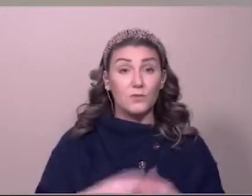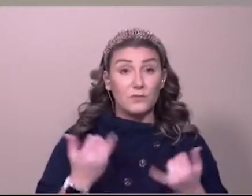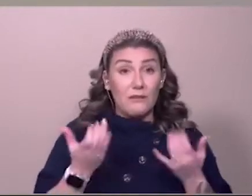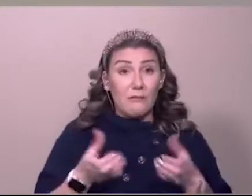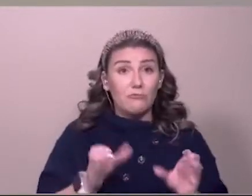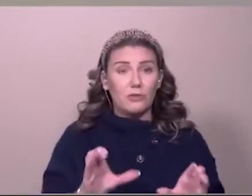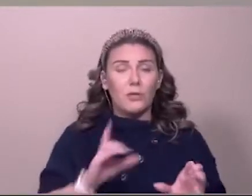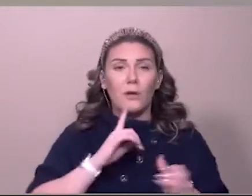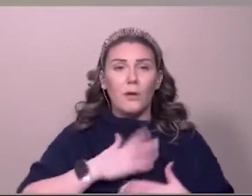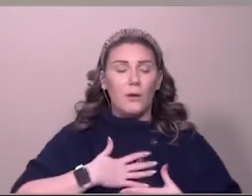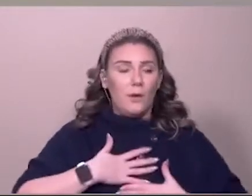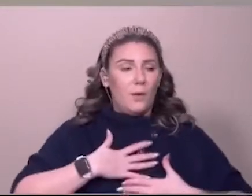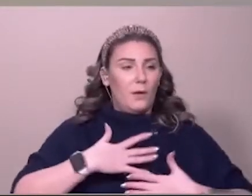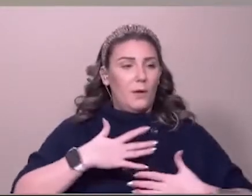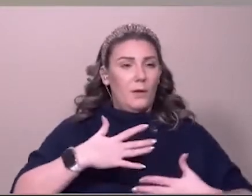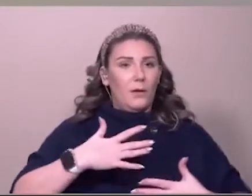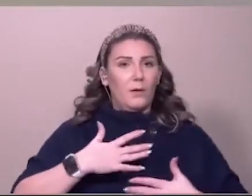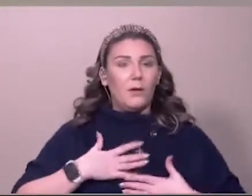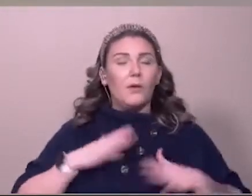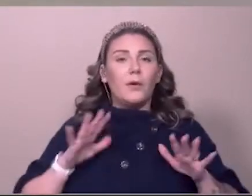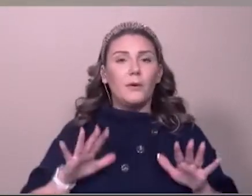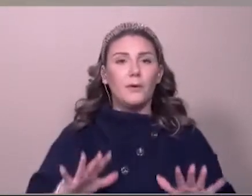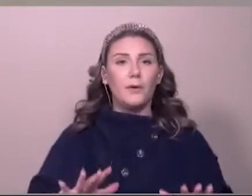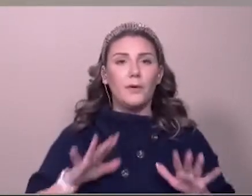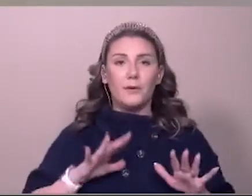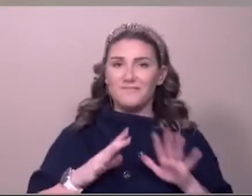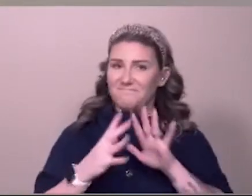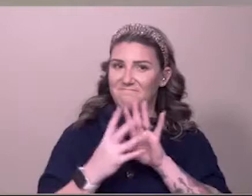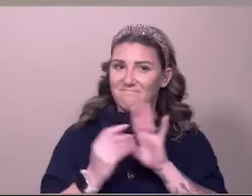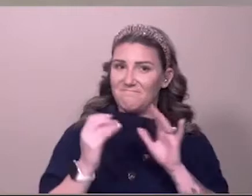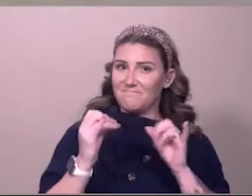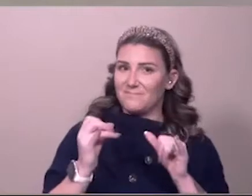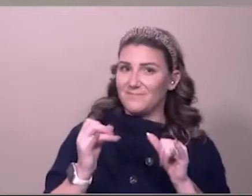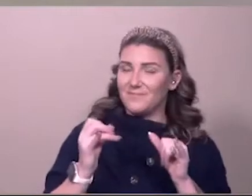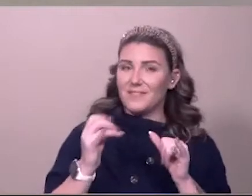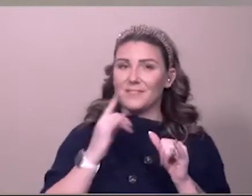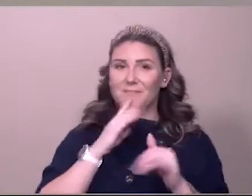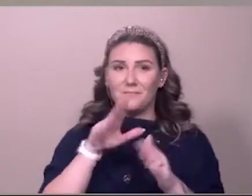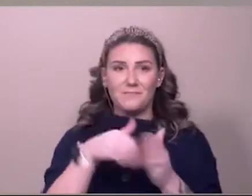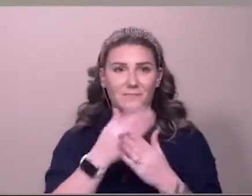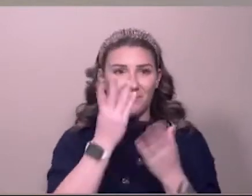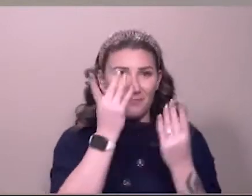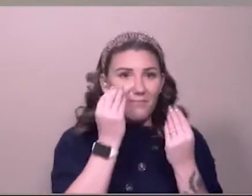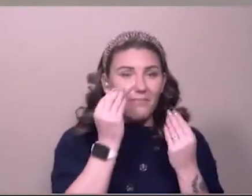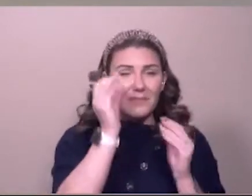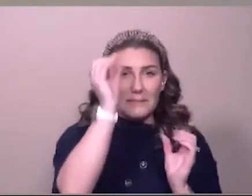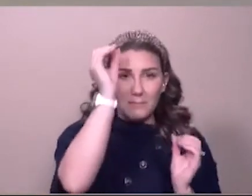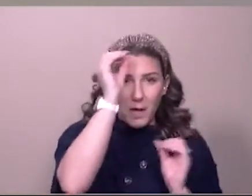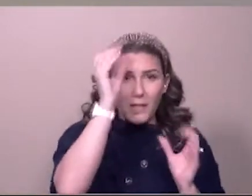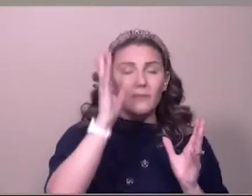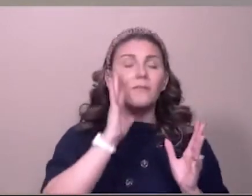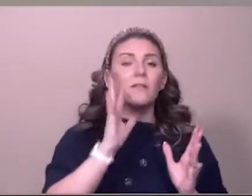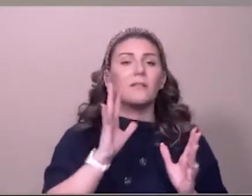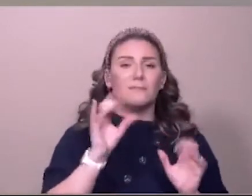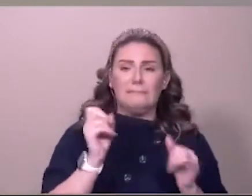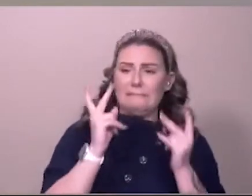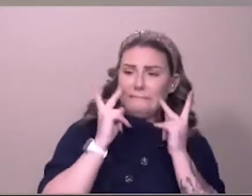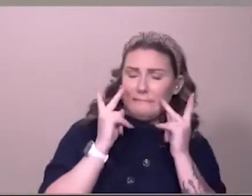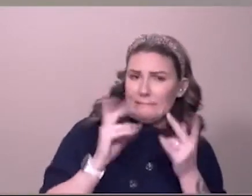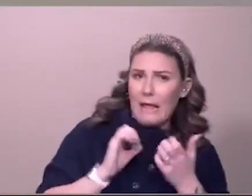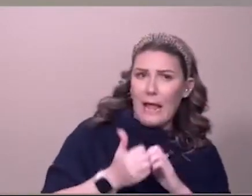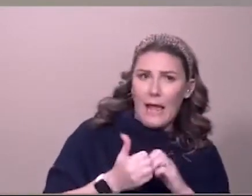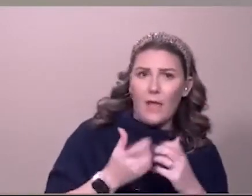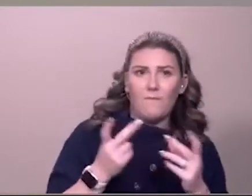deep breath. I echo everybody's thought process in that we can see how quickly this